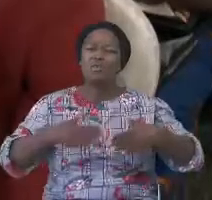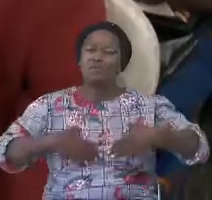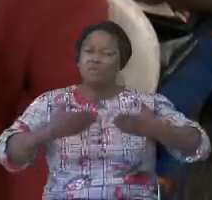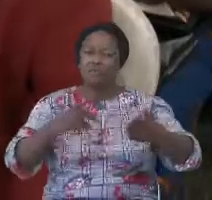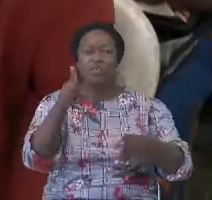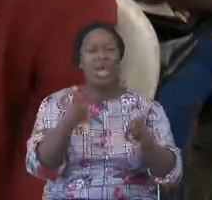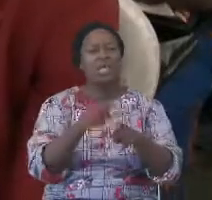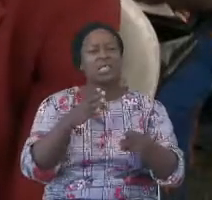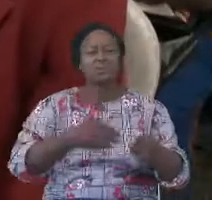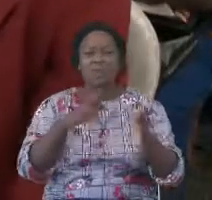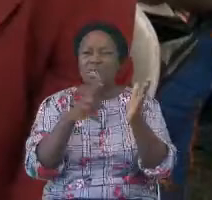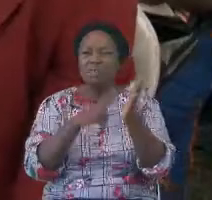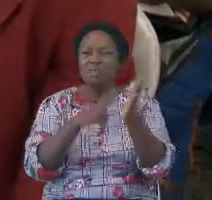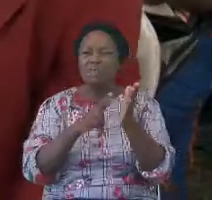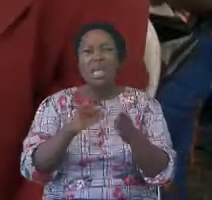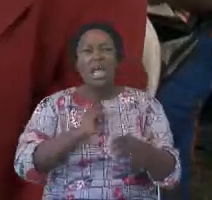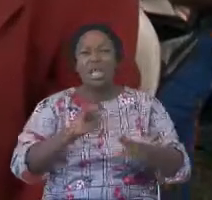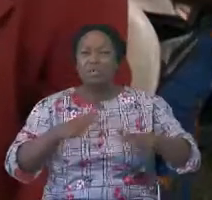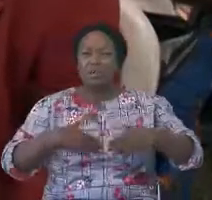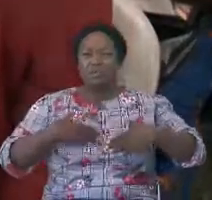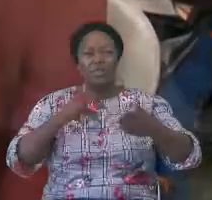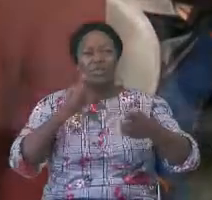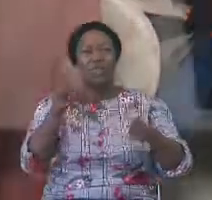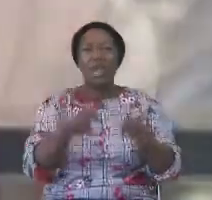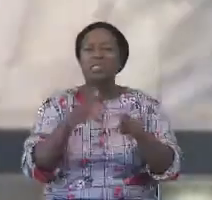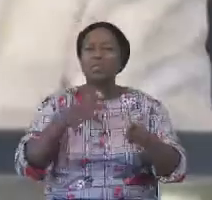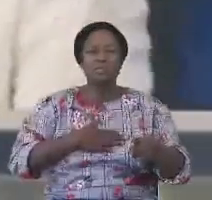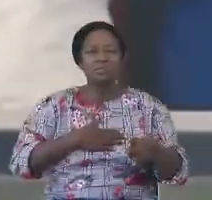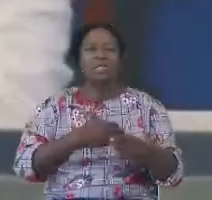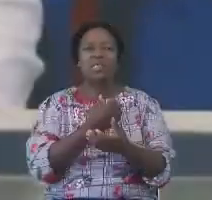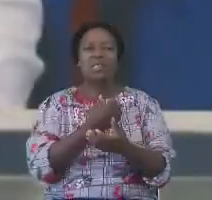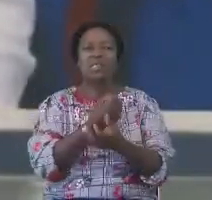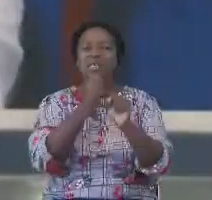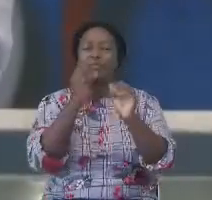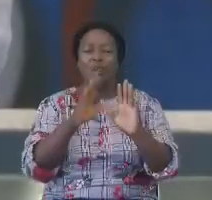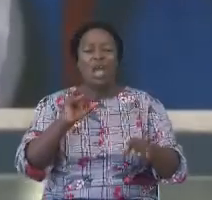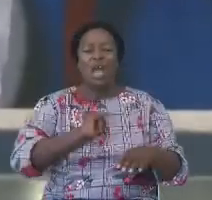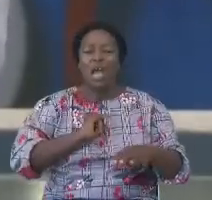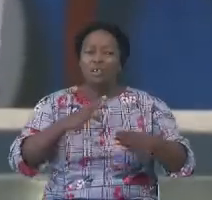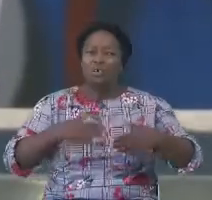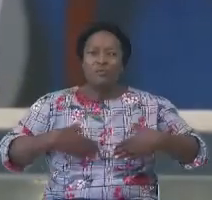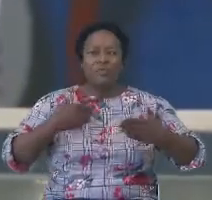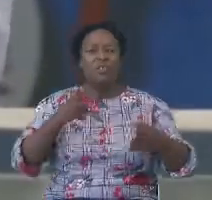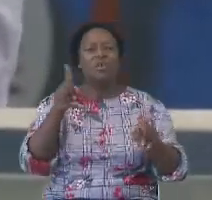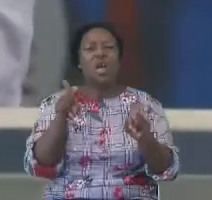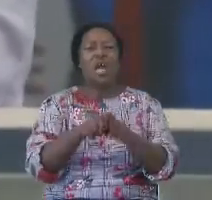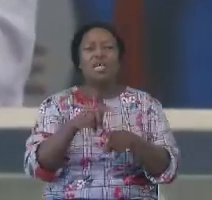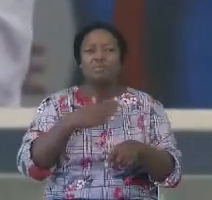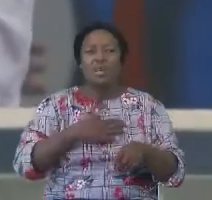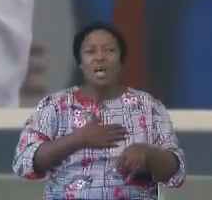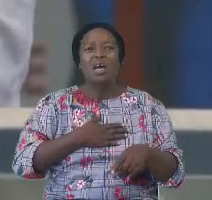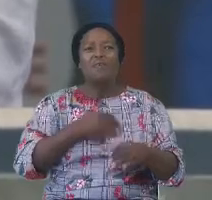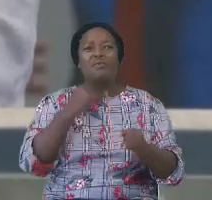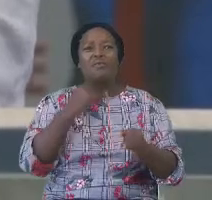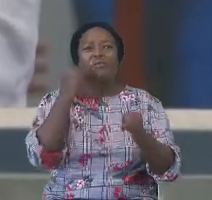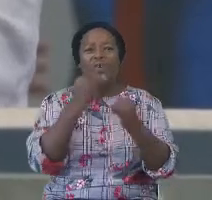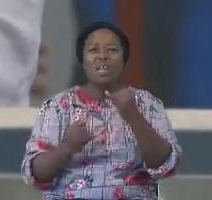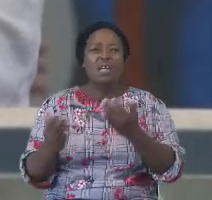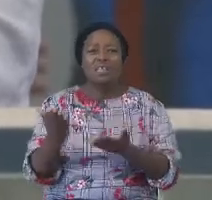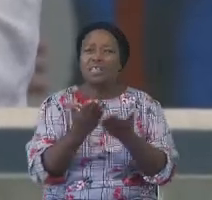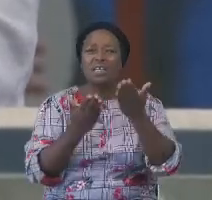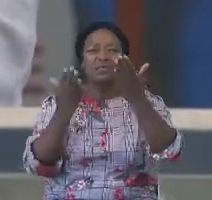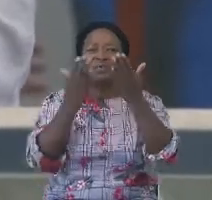christ i come i confess you as my substitute i confess you as my